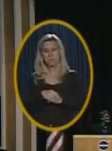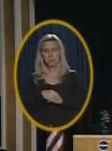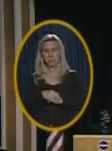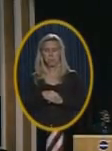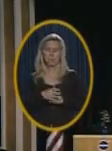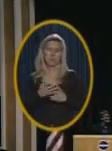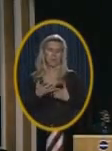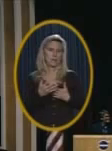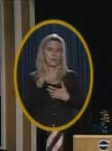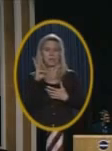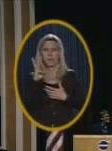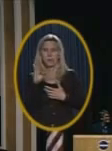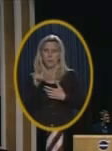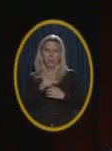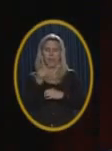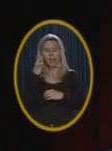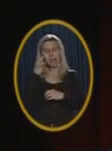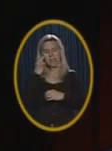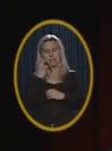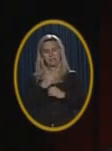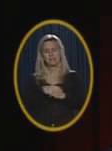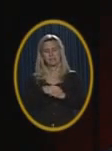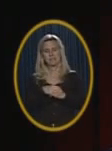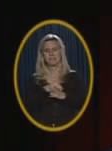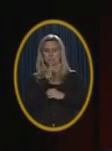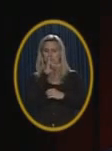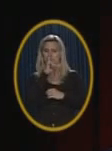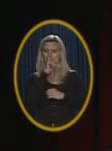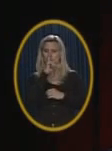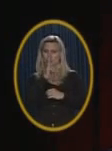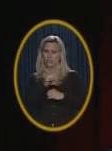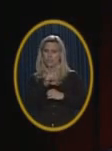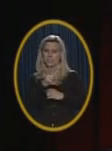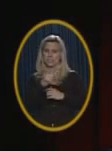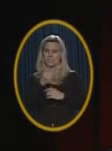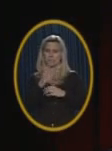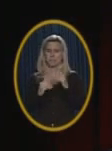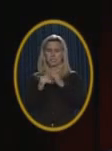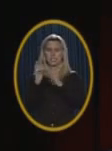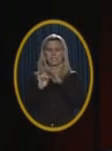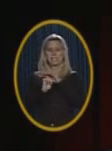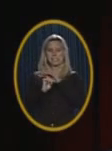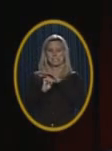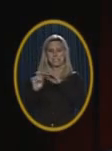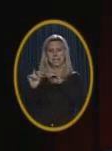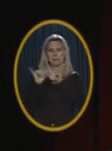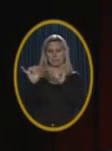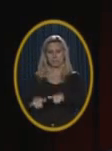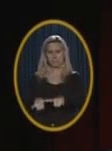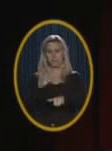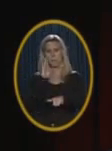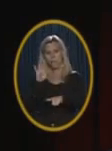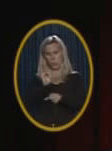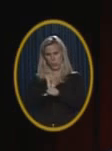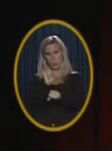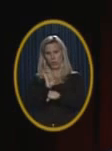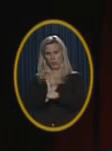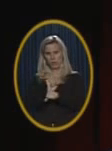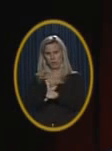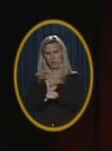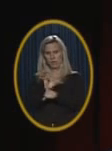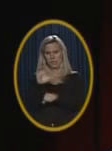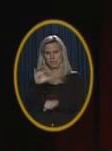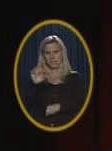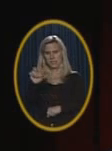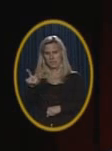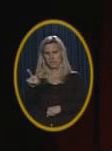Well, I think it's really just building an escape system. that'll work. That's what the crew exploration vehicle